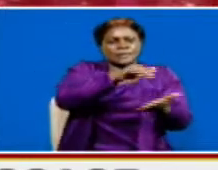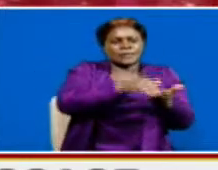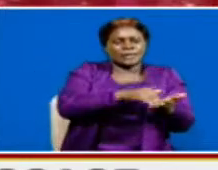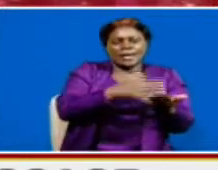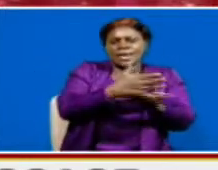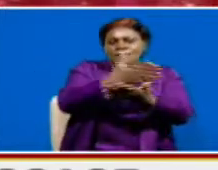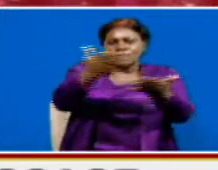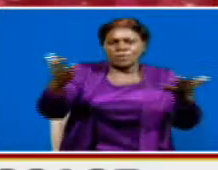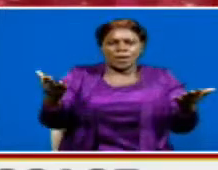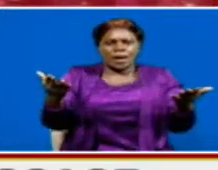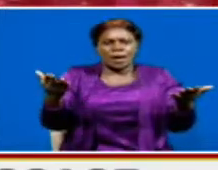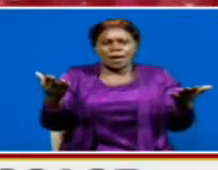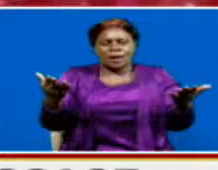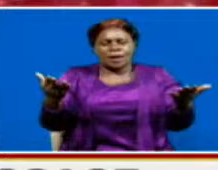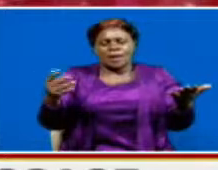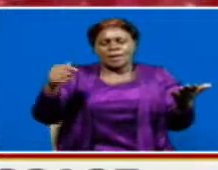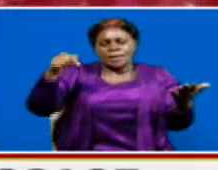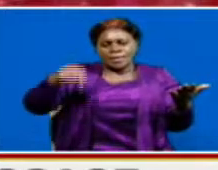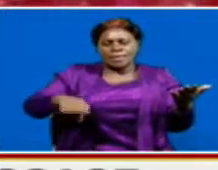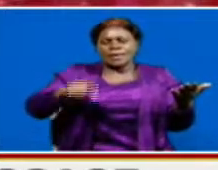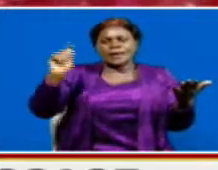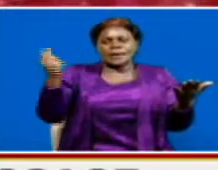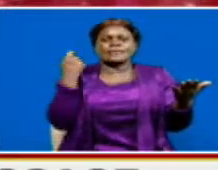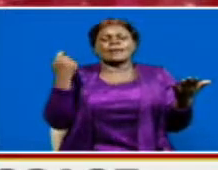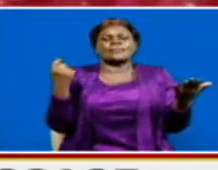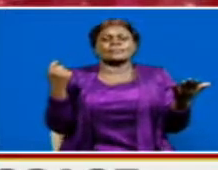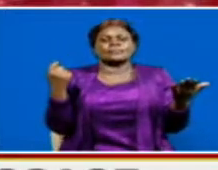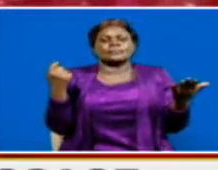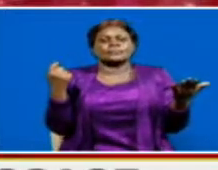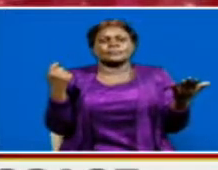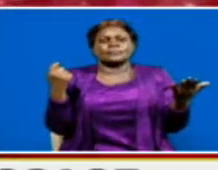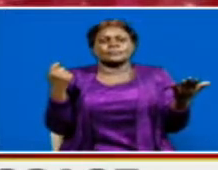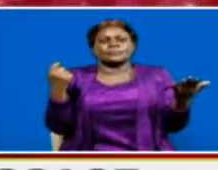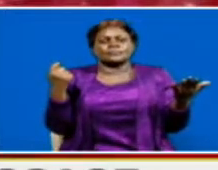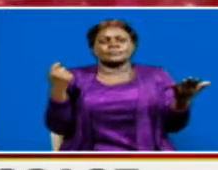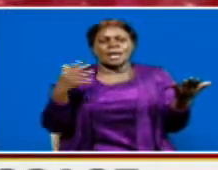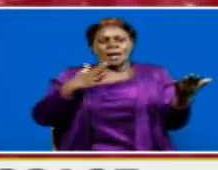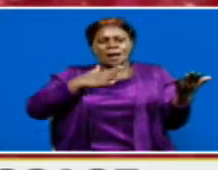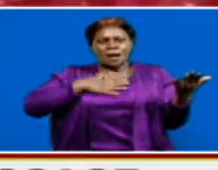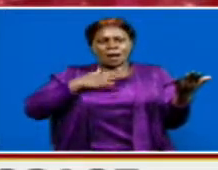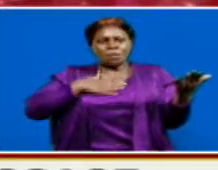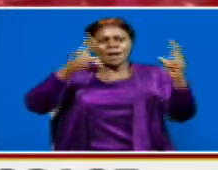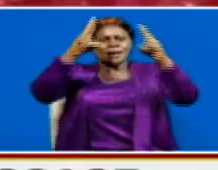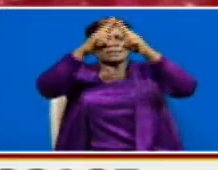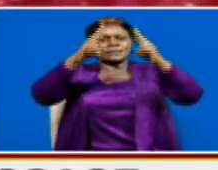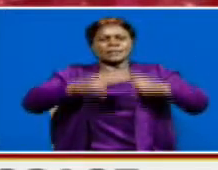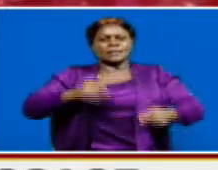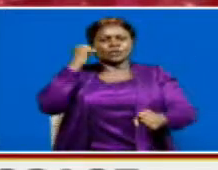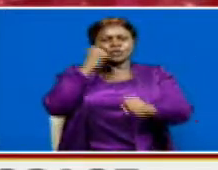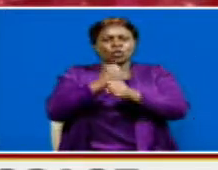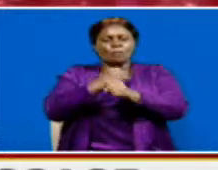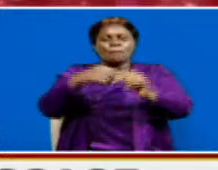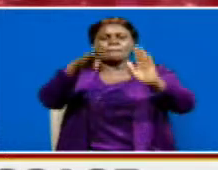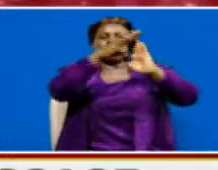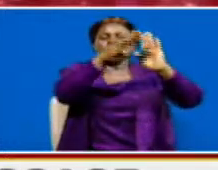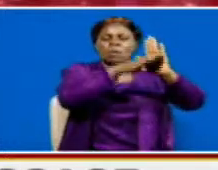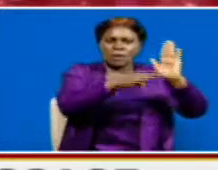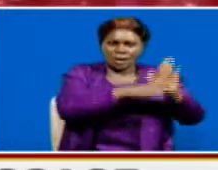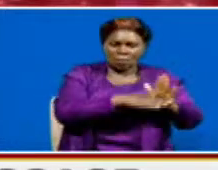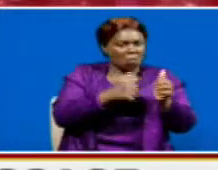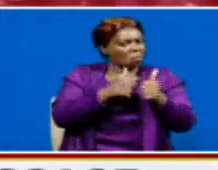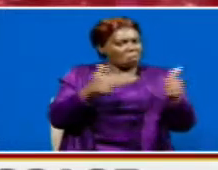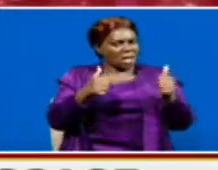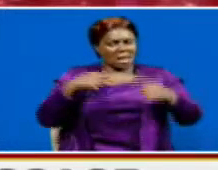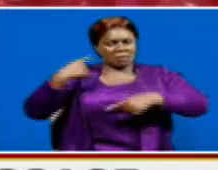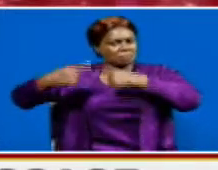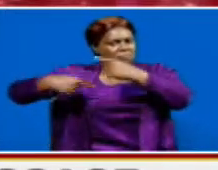ward and every constituency in Kenya, our international jobs program is well on